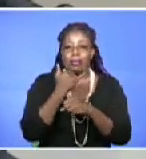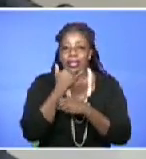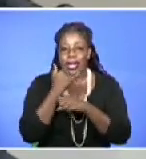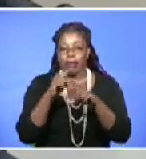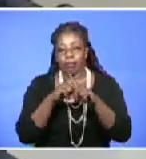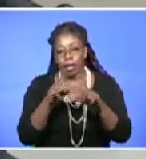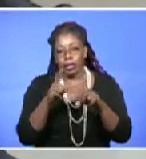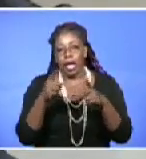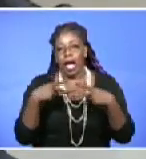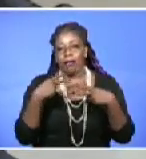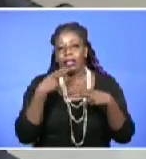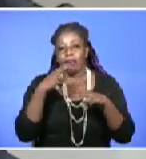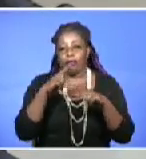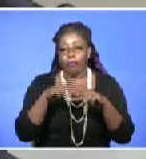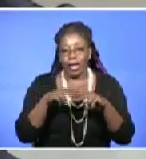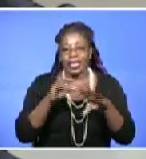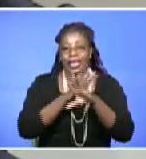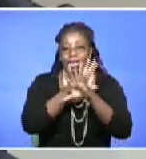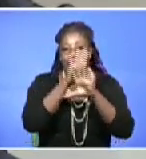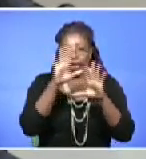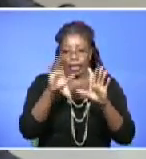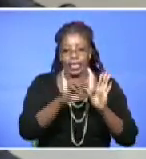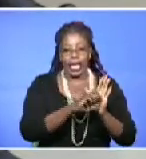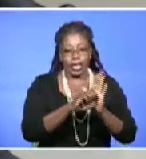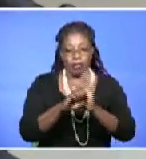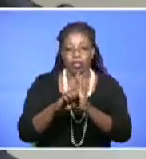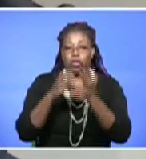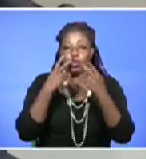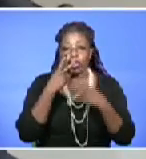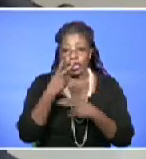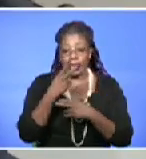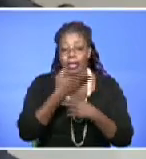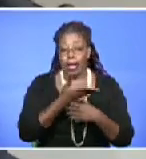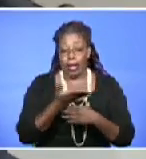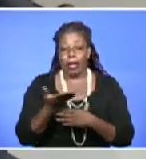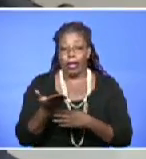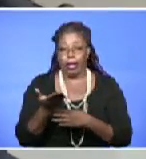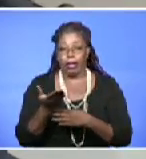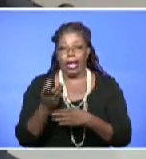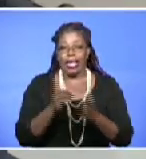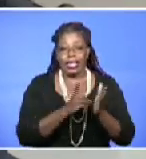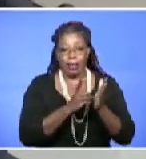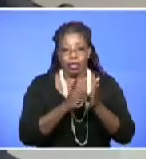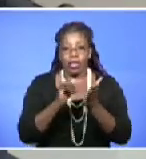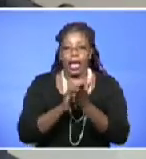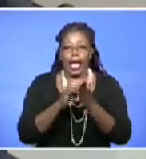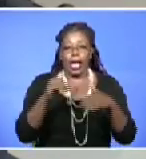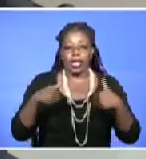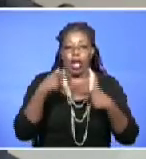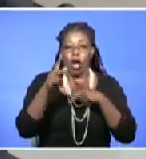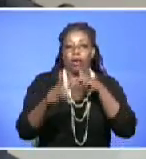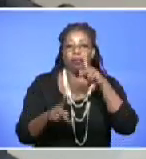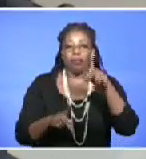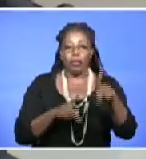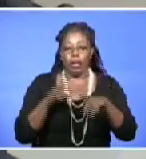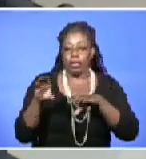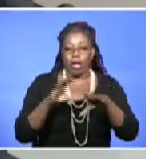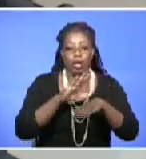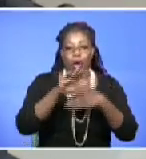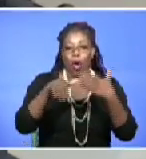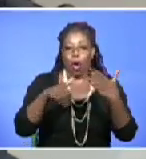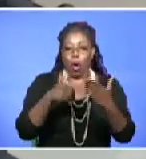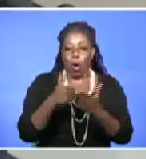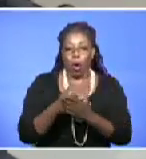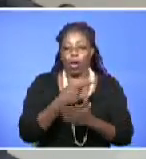fun. Clearly, the exhibition that you see before you demonstrates that our young people have done all of